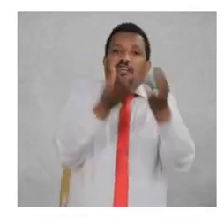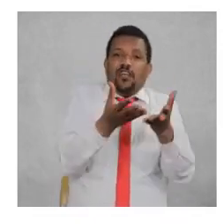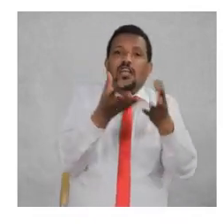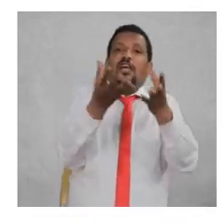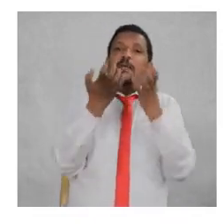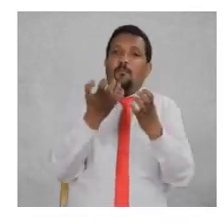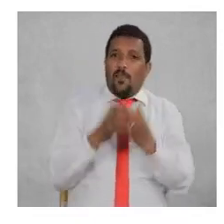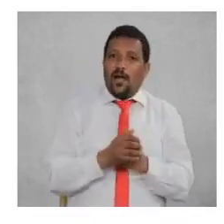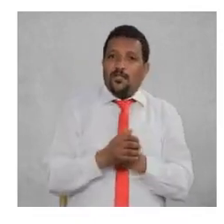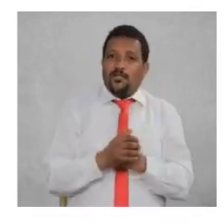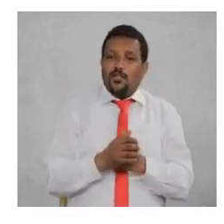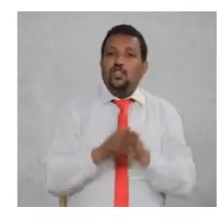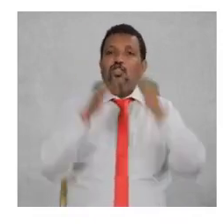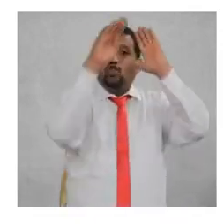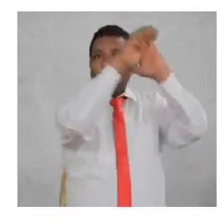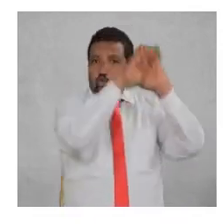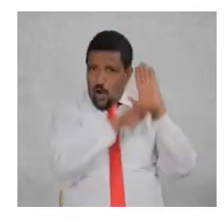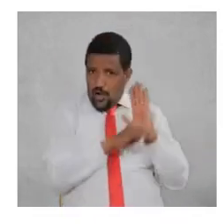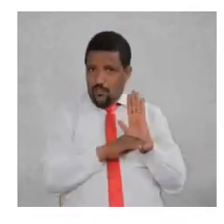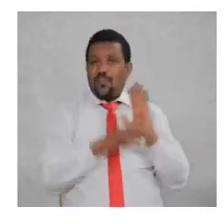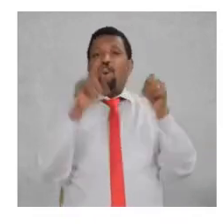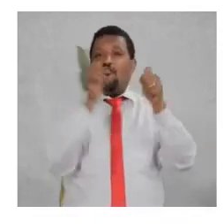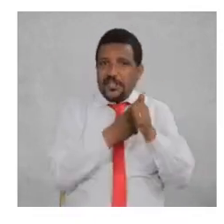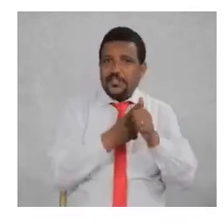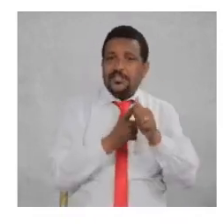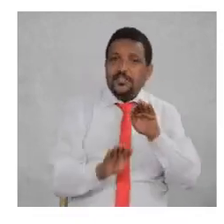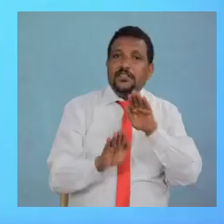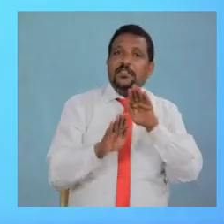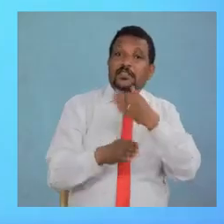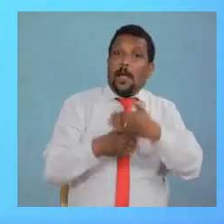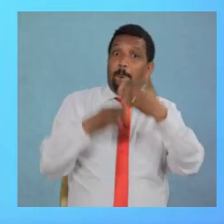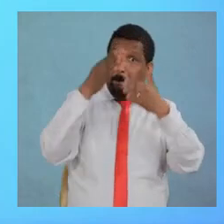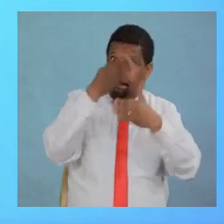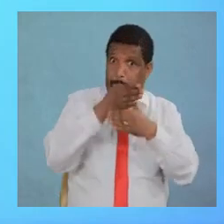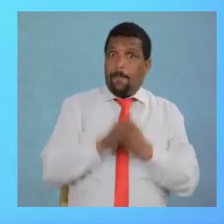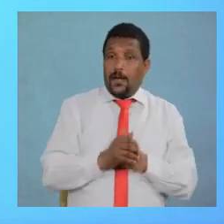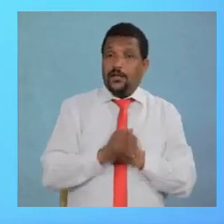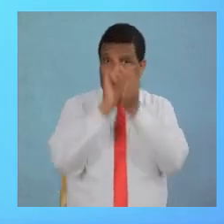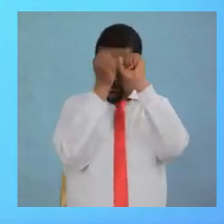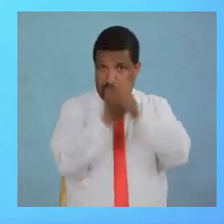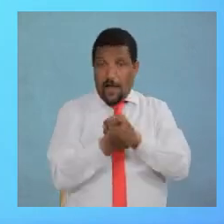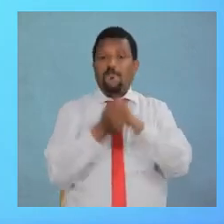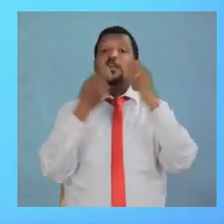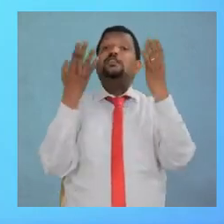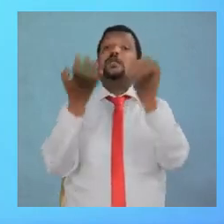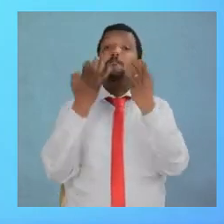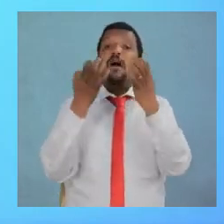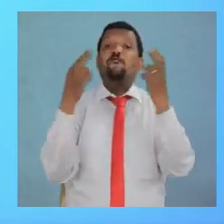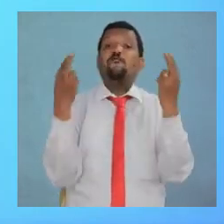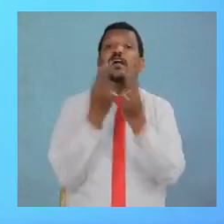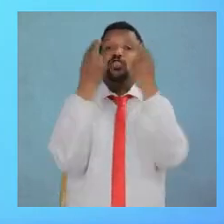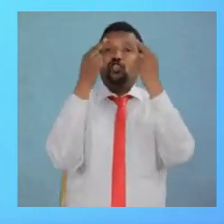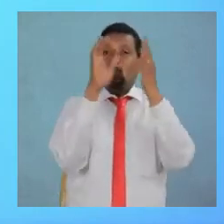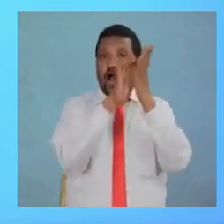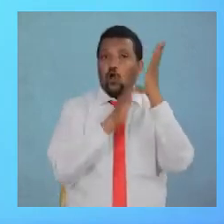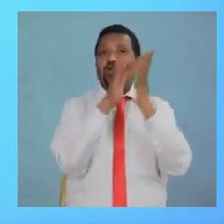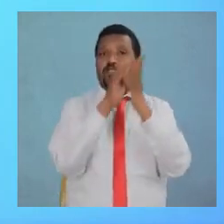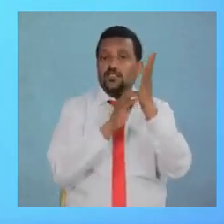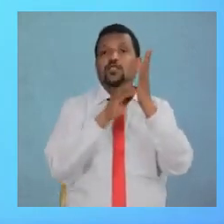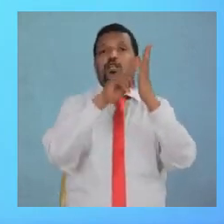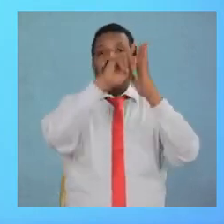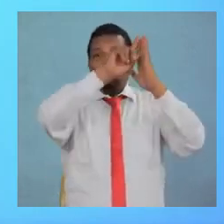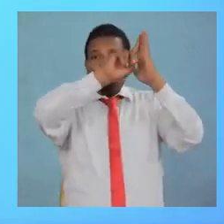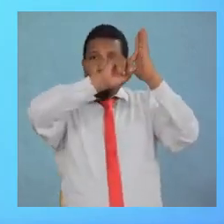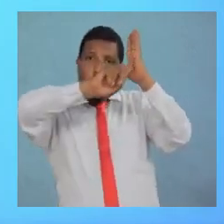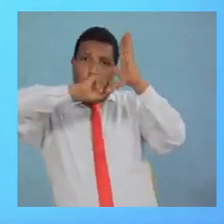demand schedule. The first step to derive the demand function is calculating the slope of the demand